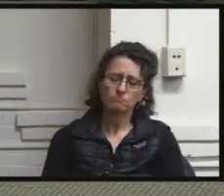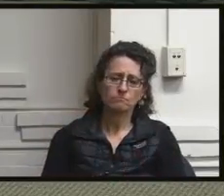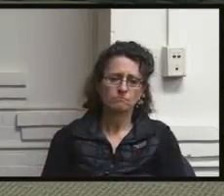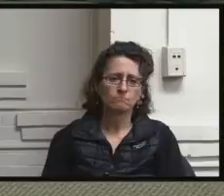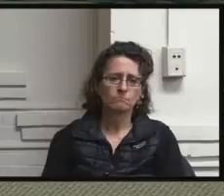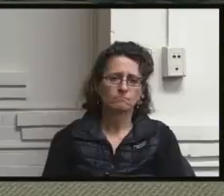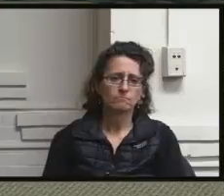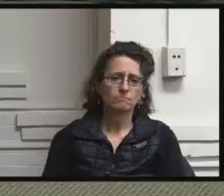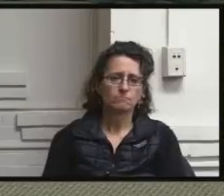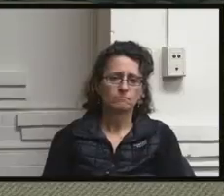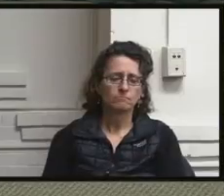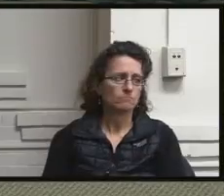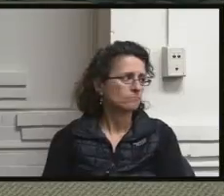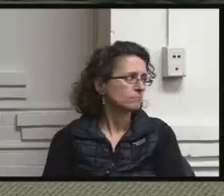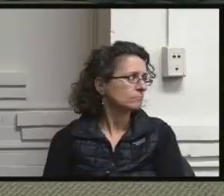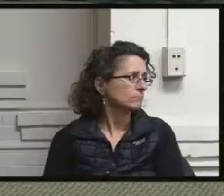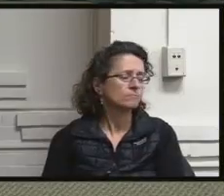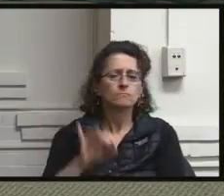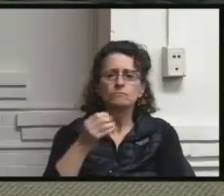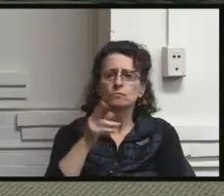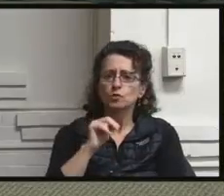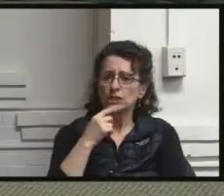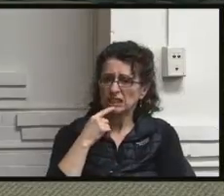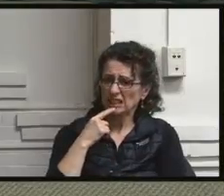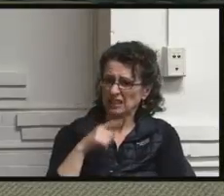happening. I mean, this delay